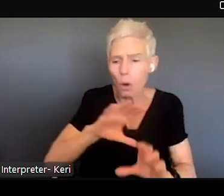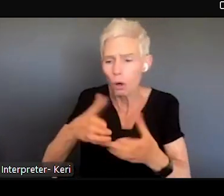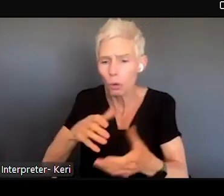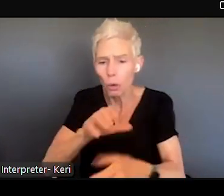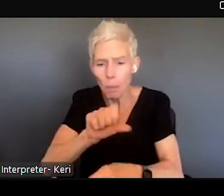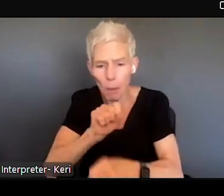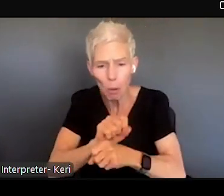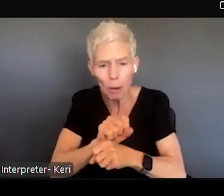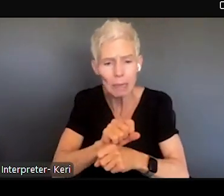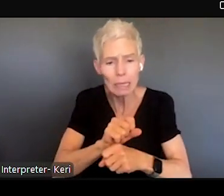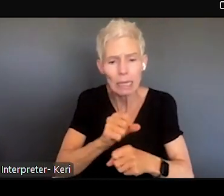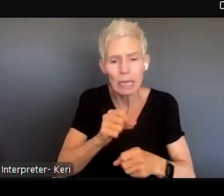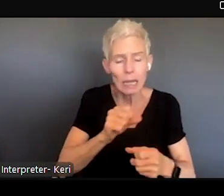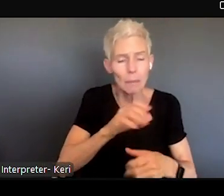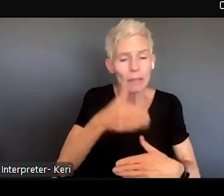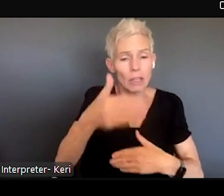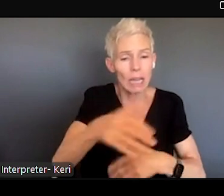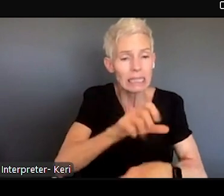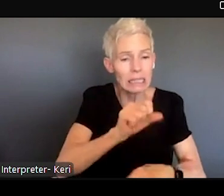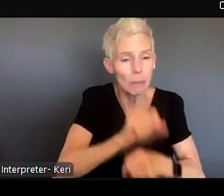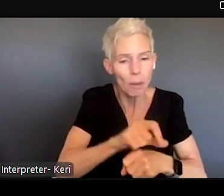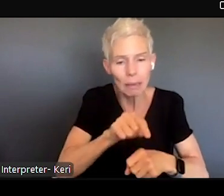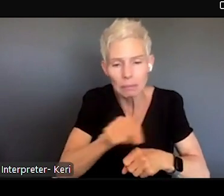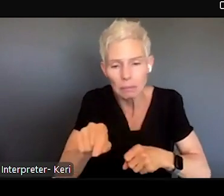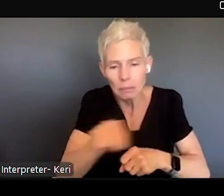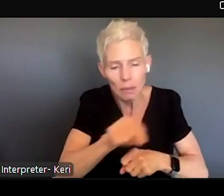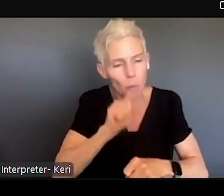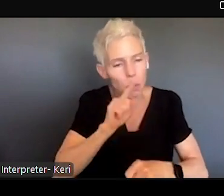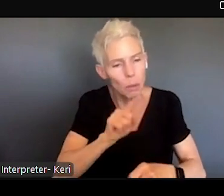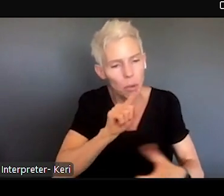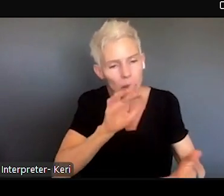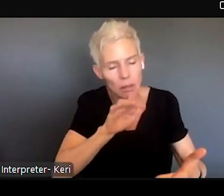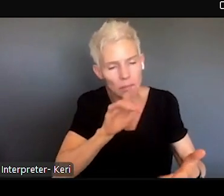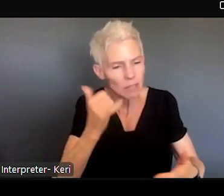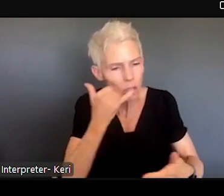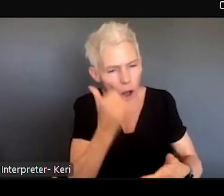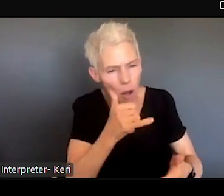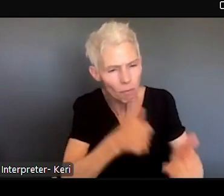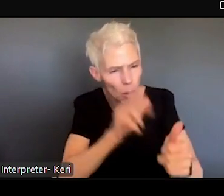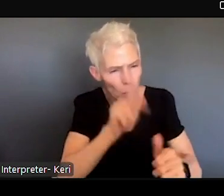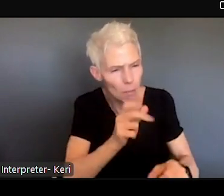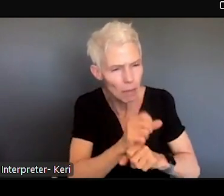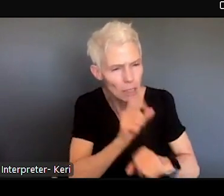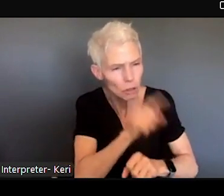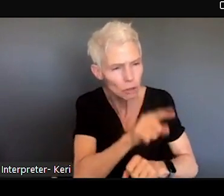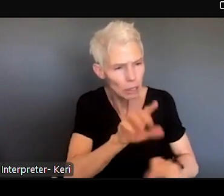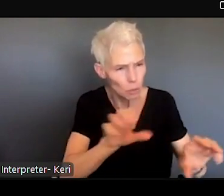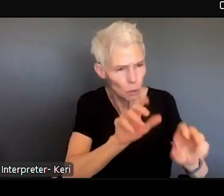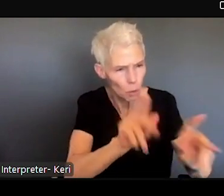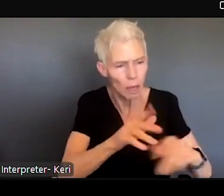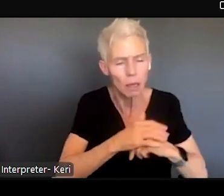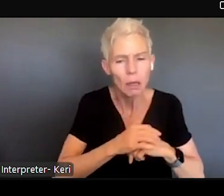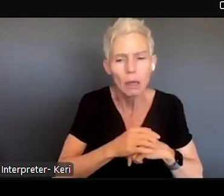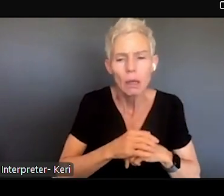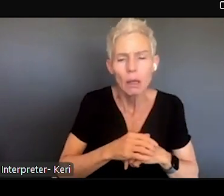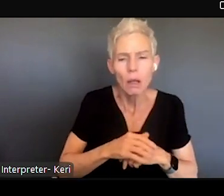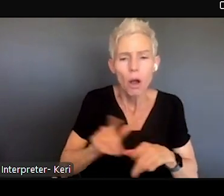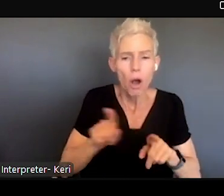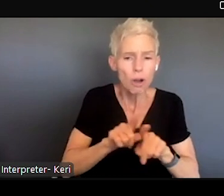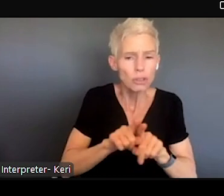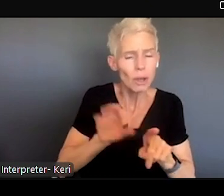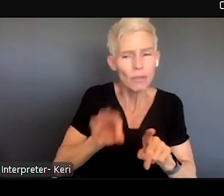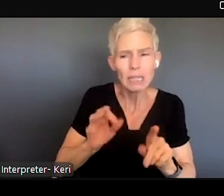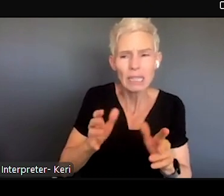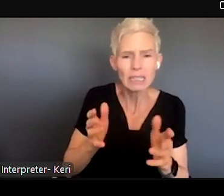if we can assist them in any way. Just kind of check on and make sure they're doing okay. And then we also are able, if we need to speak